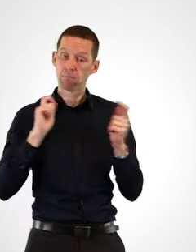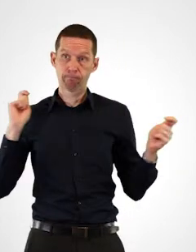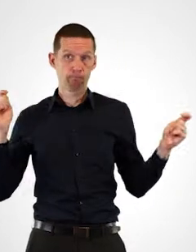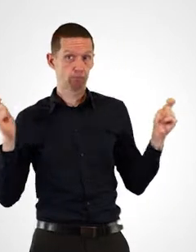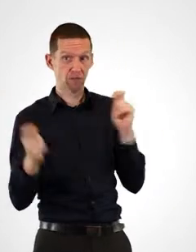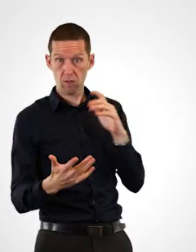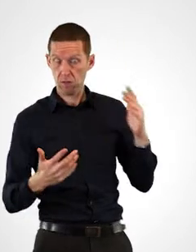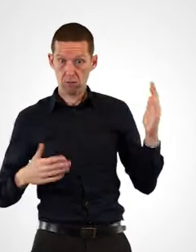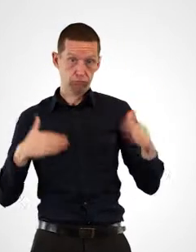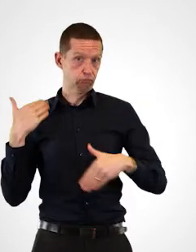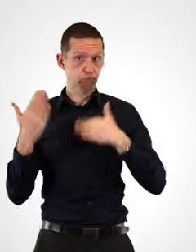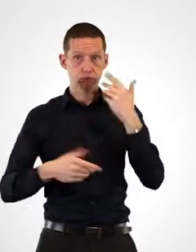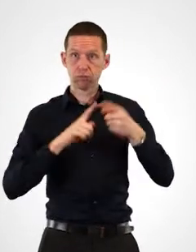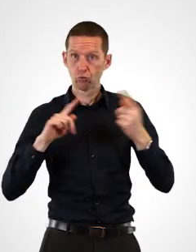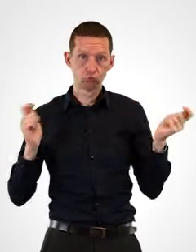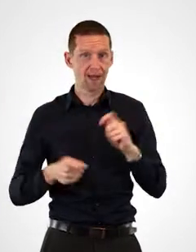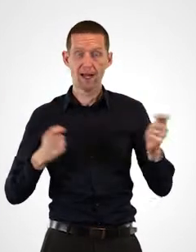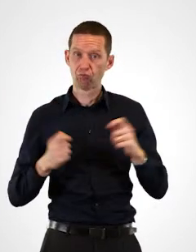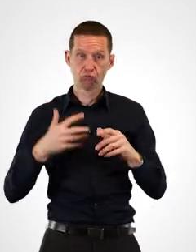changed, continually changing context.